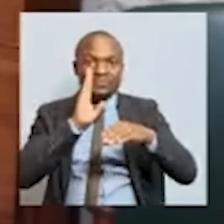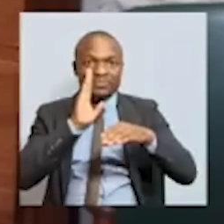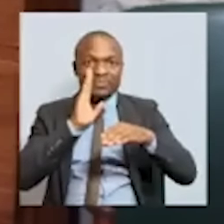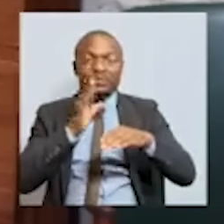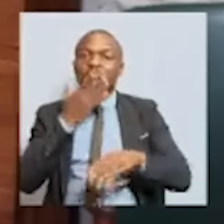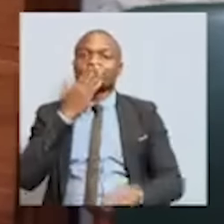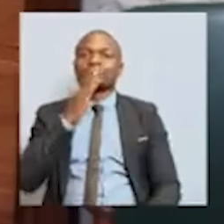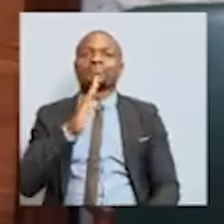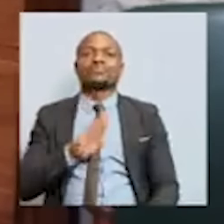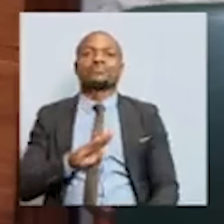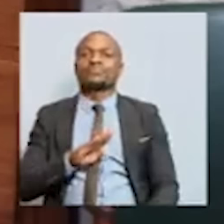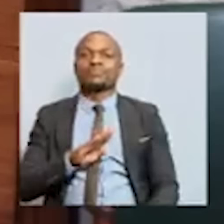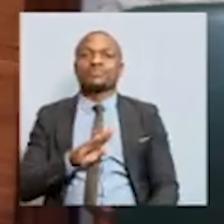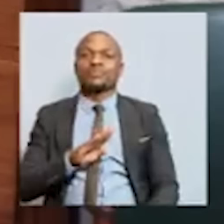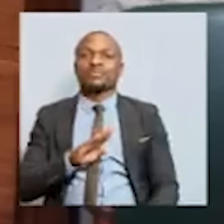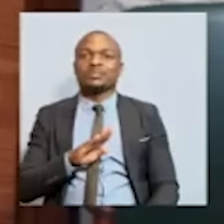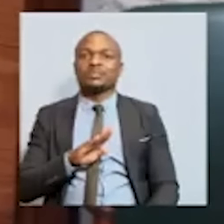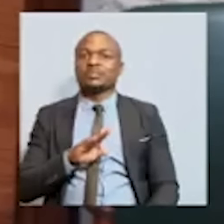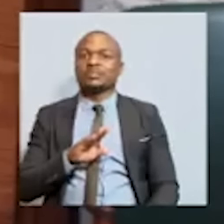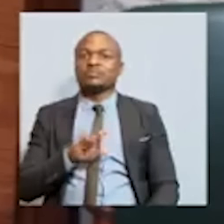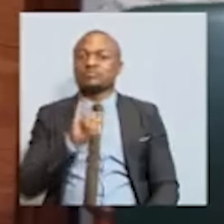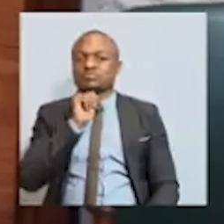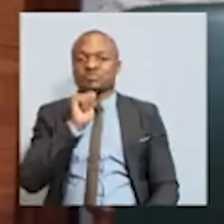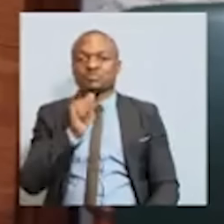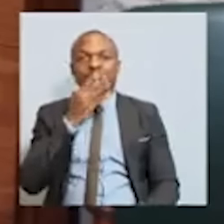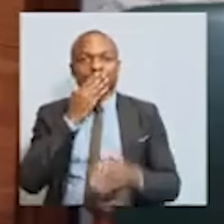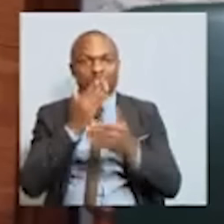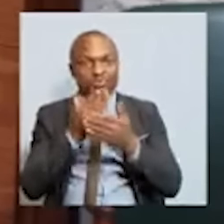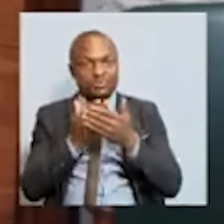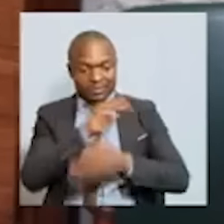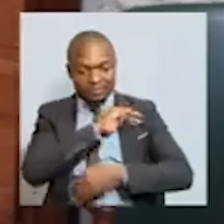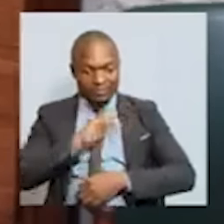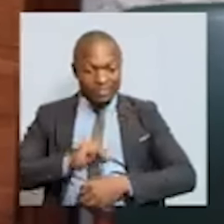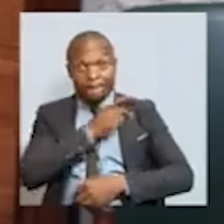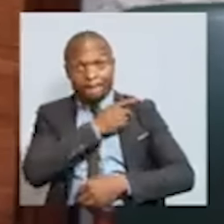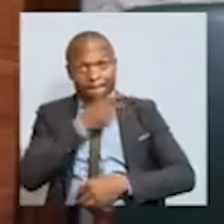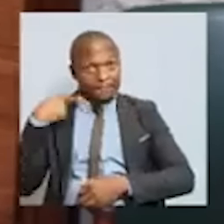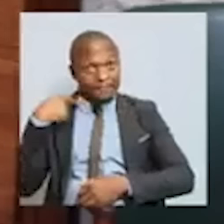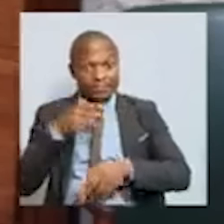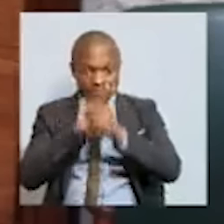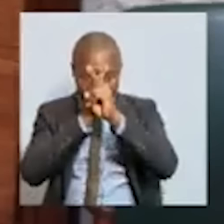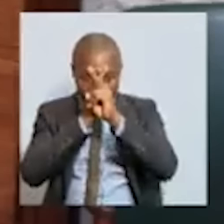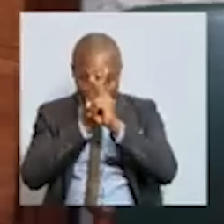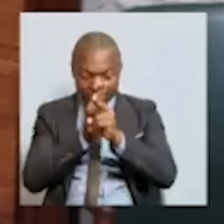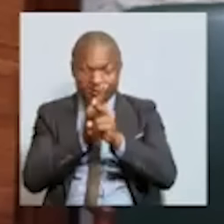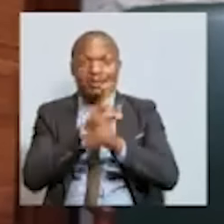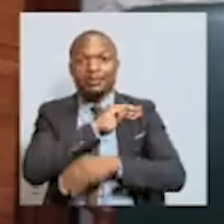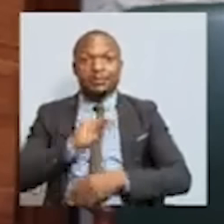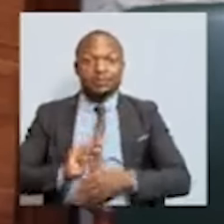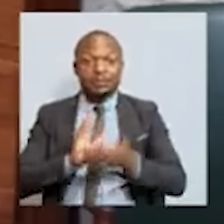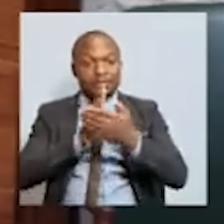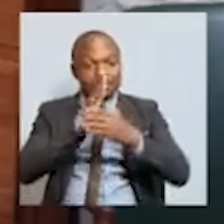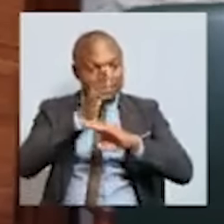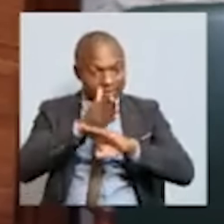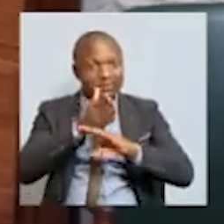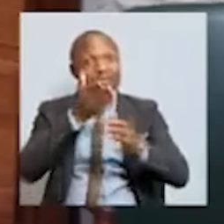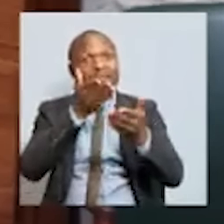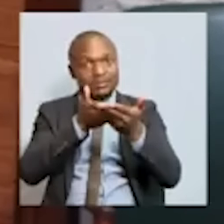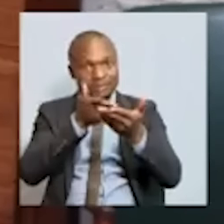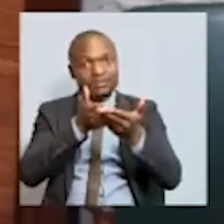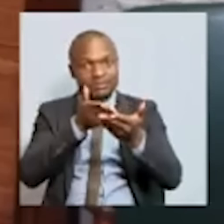unethical and unbefitting a member. Honorable members, after due consideration of the above